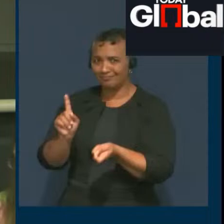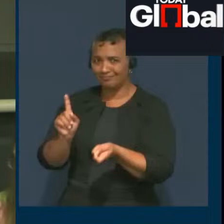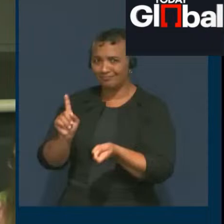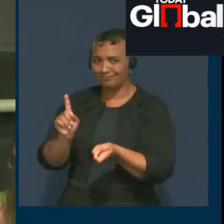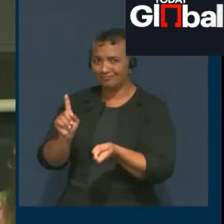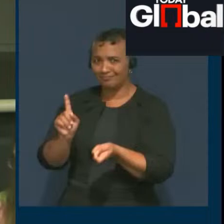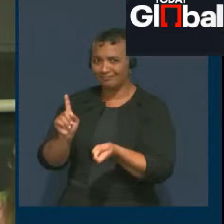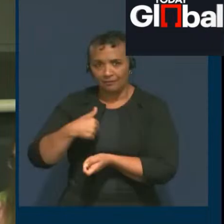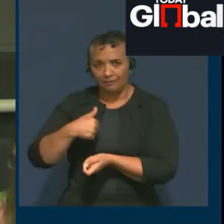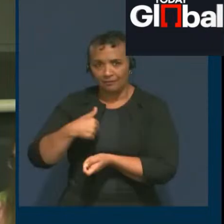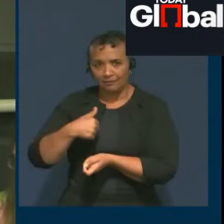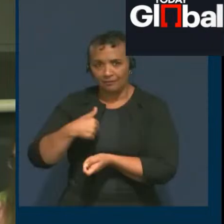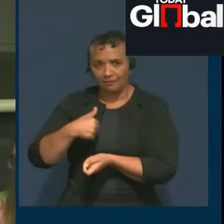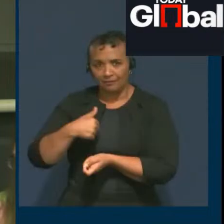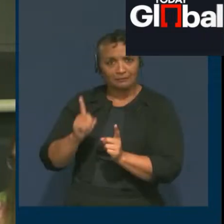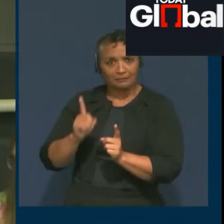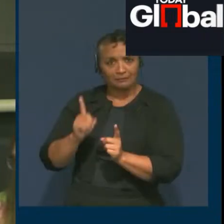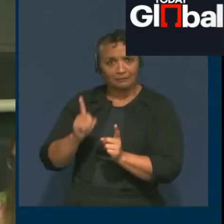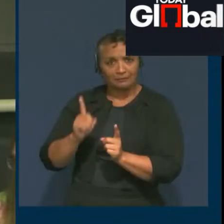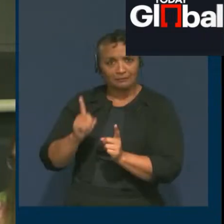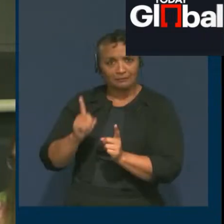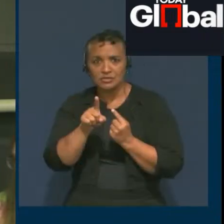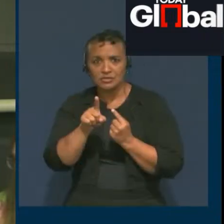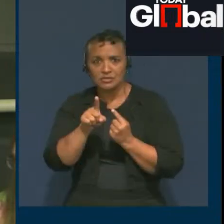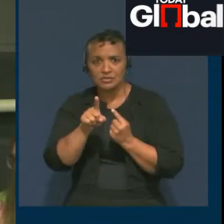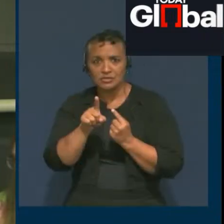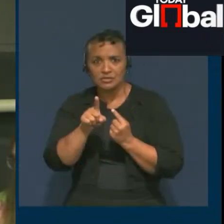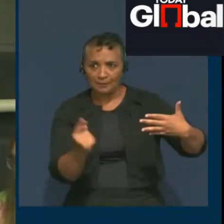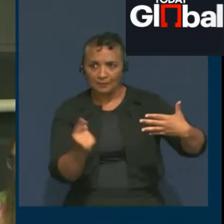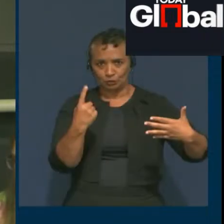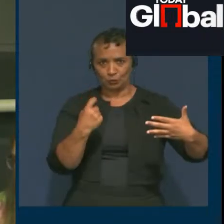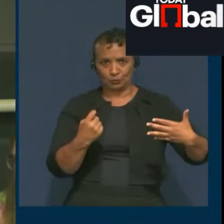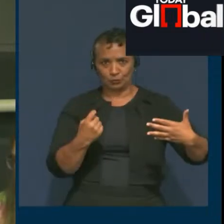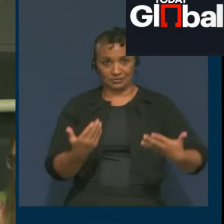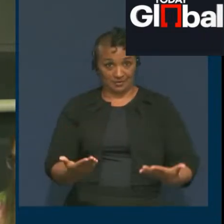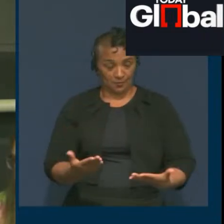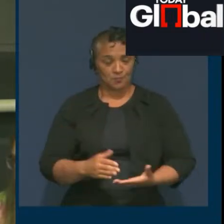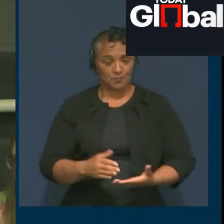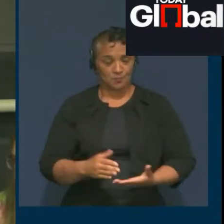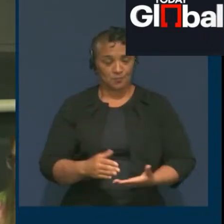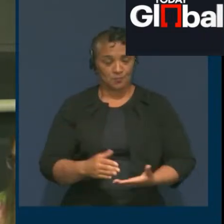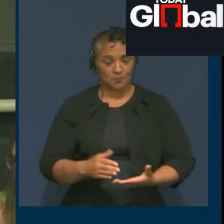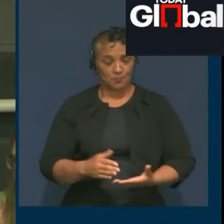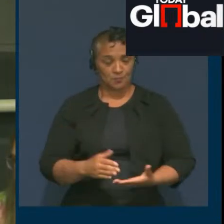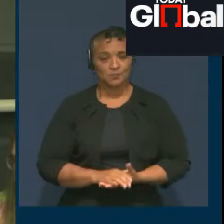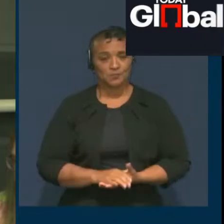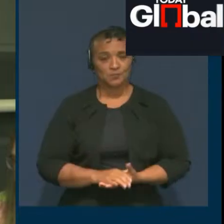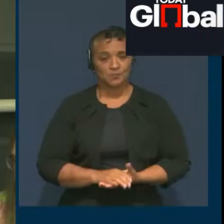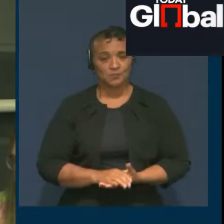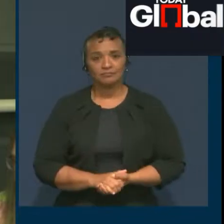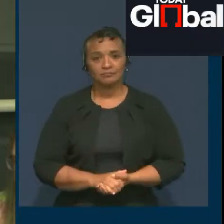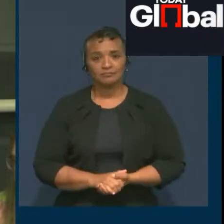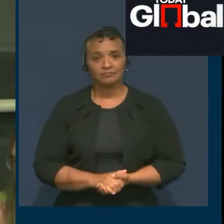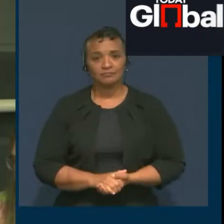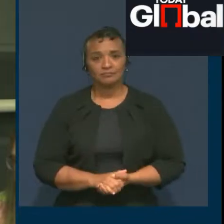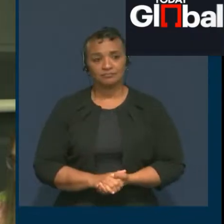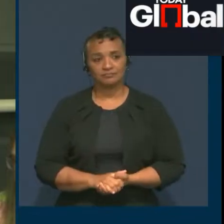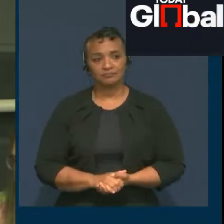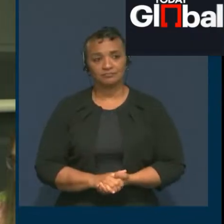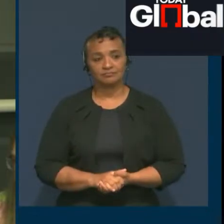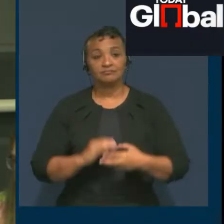to address the first set of your question. And then after that, would you